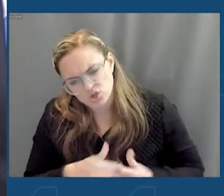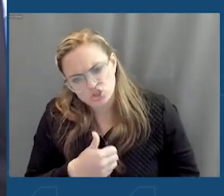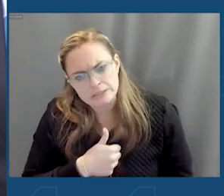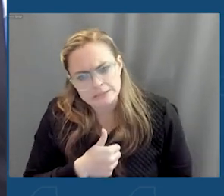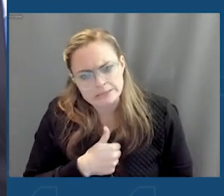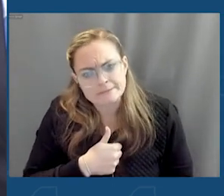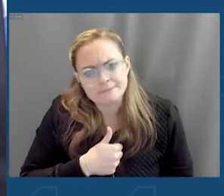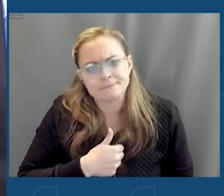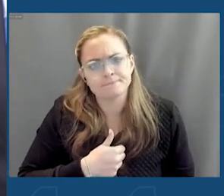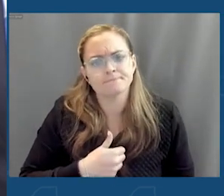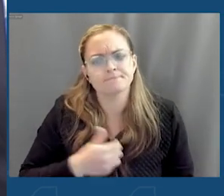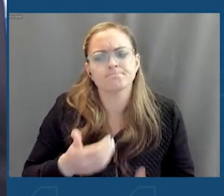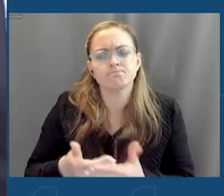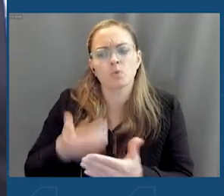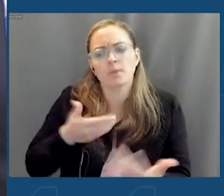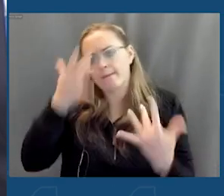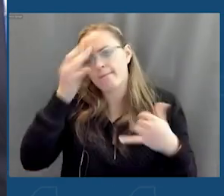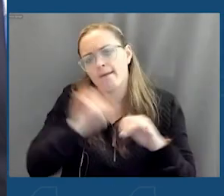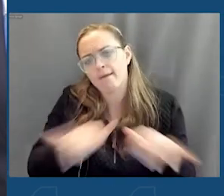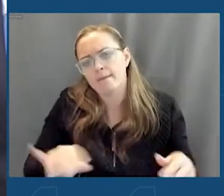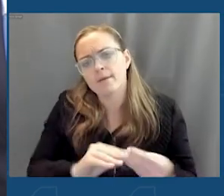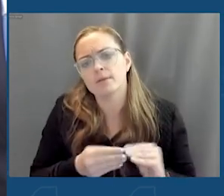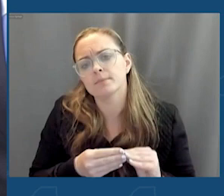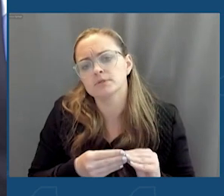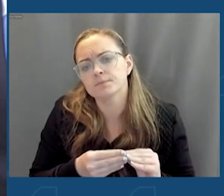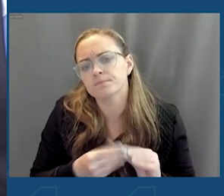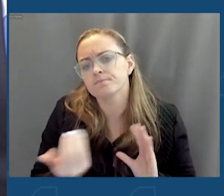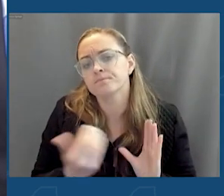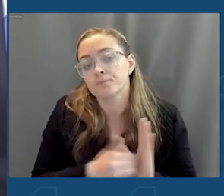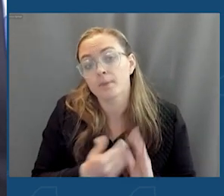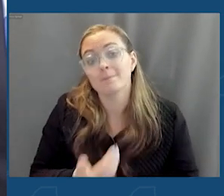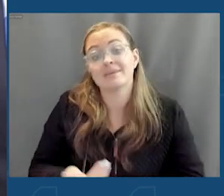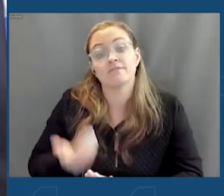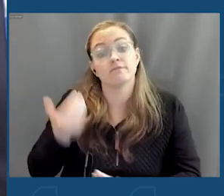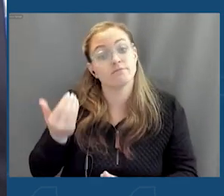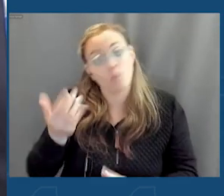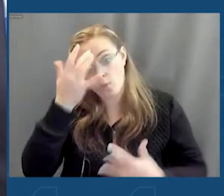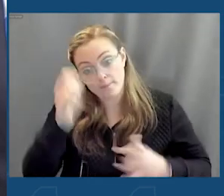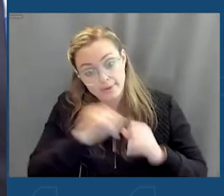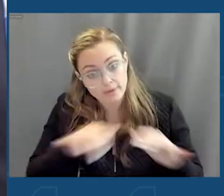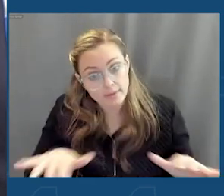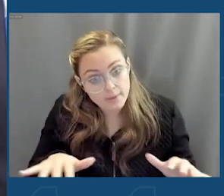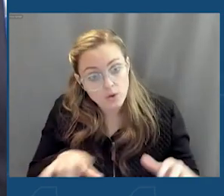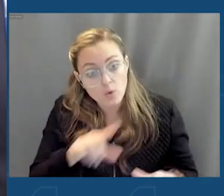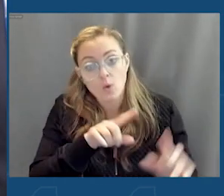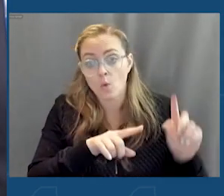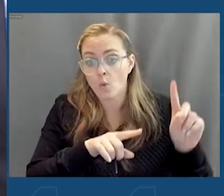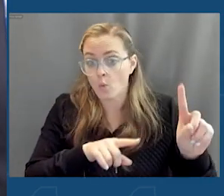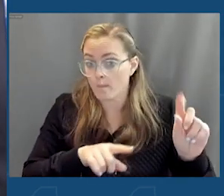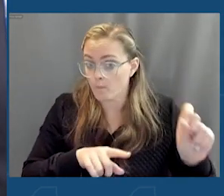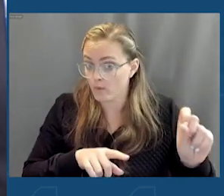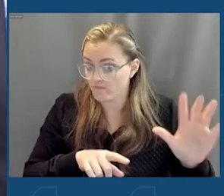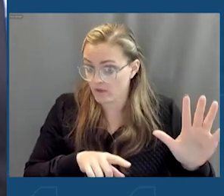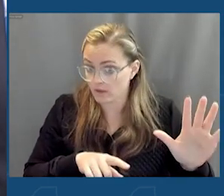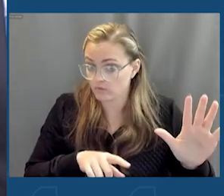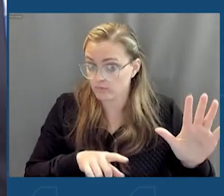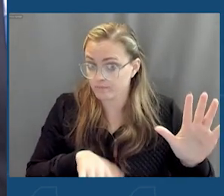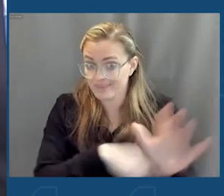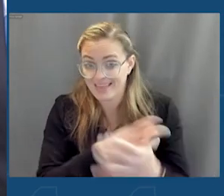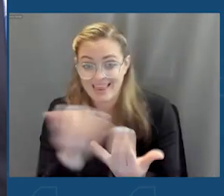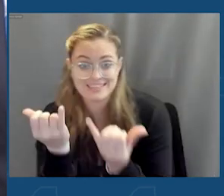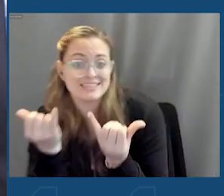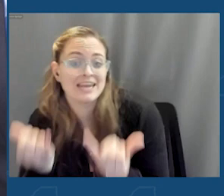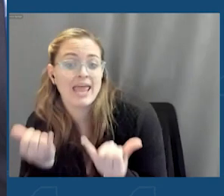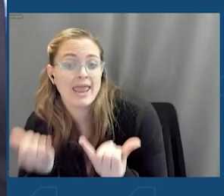the pre-pandemic numbers. Again, before the pandemic, 1.5 crimes per million riders. Today, year